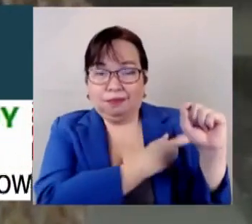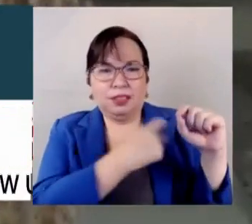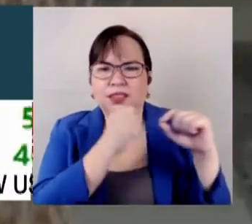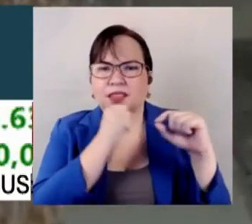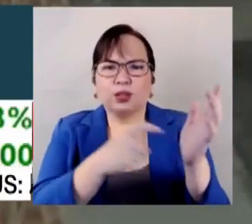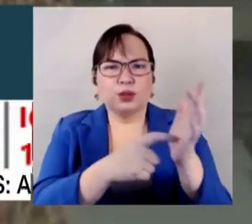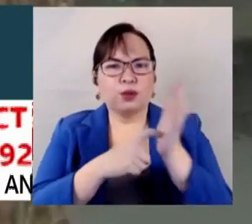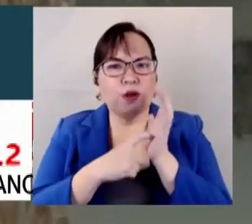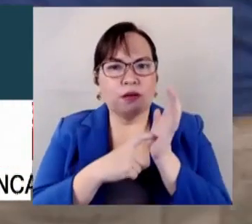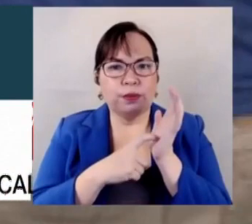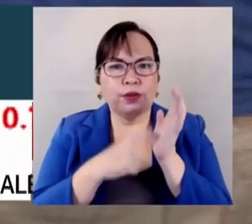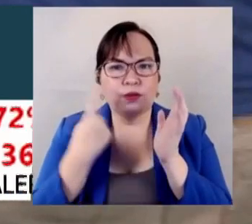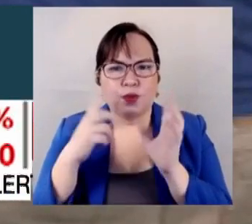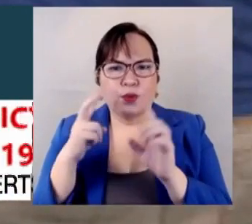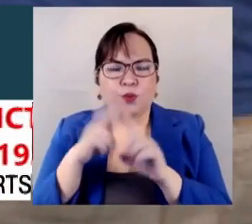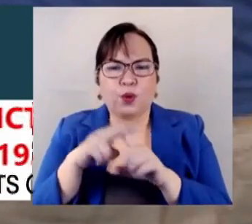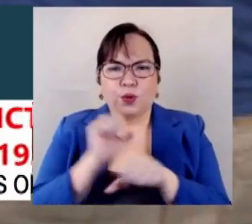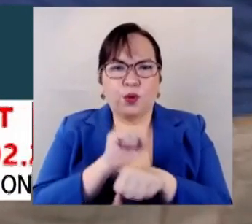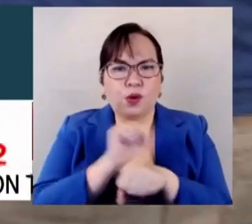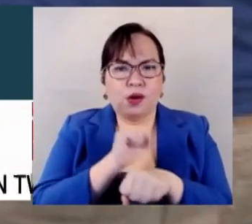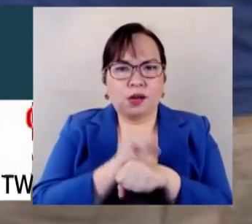COVID-19 Vaccination Program Act.